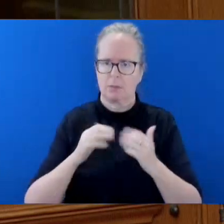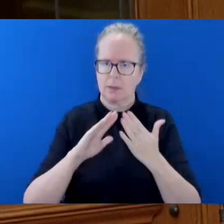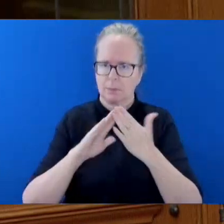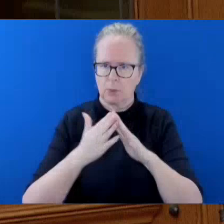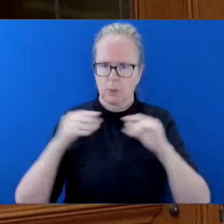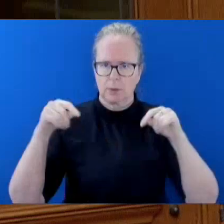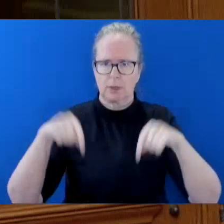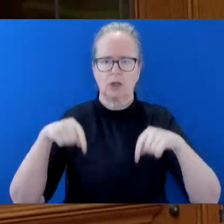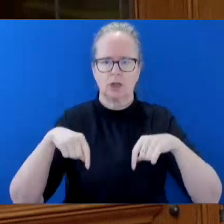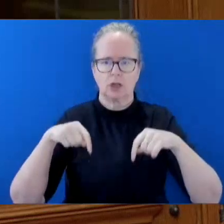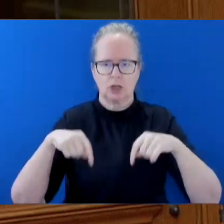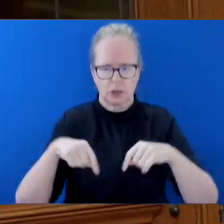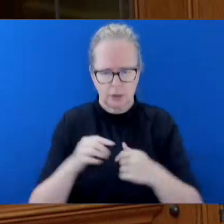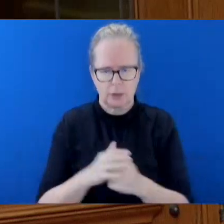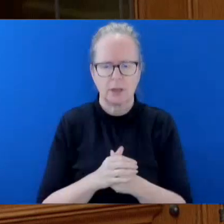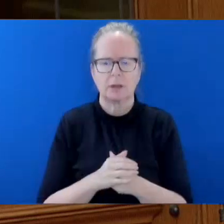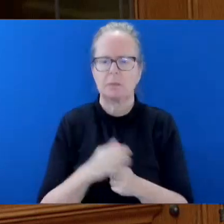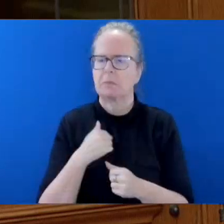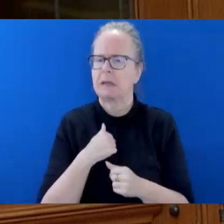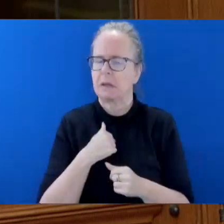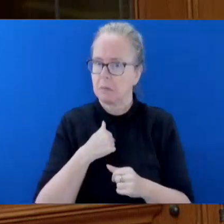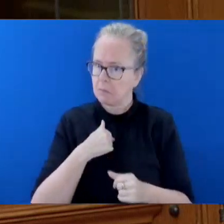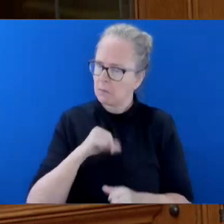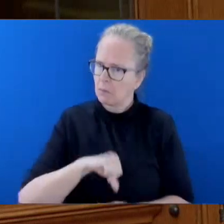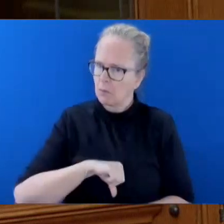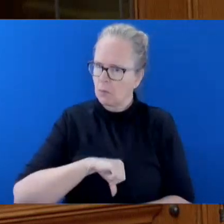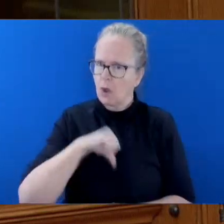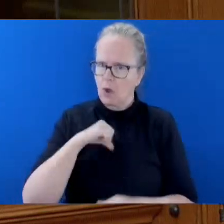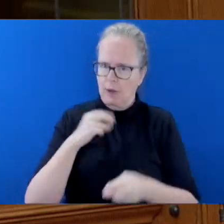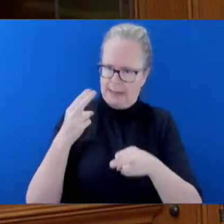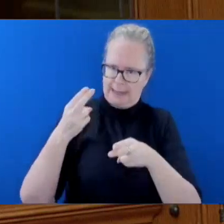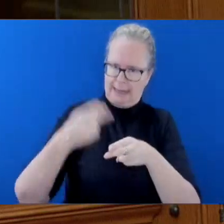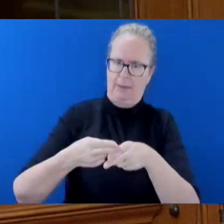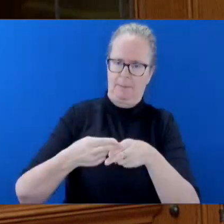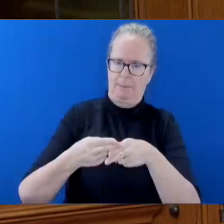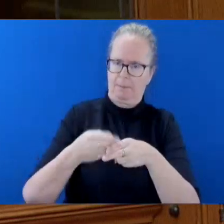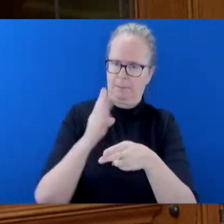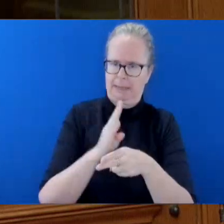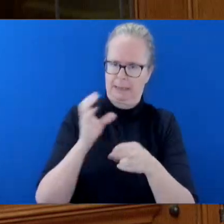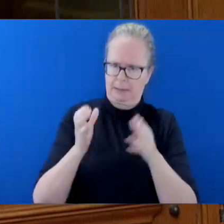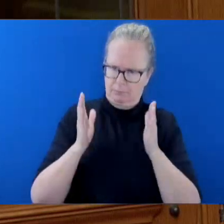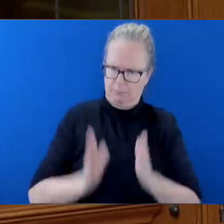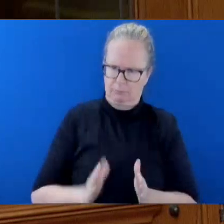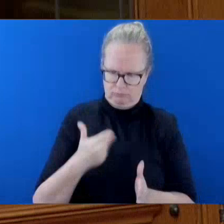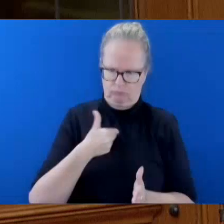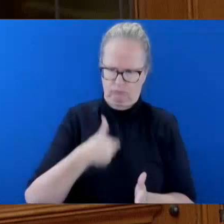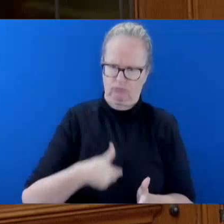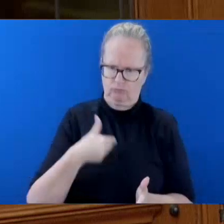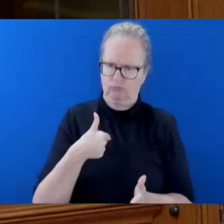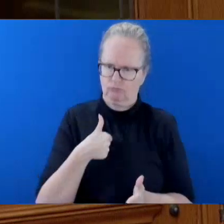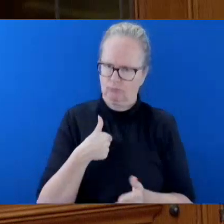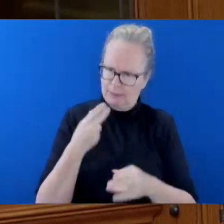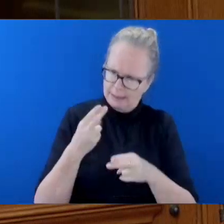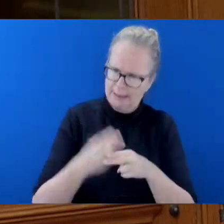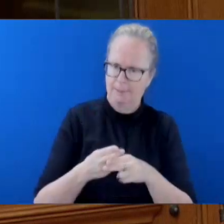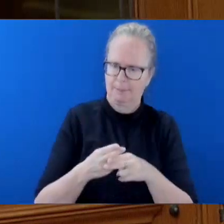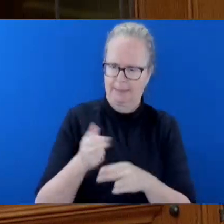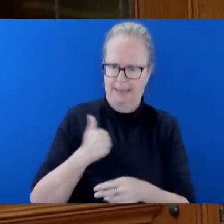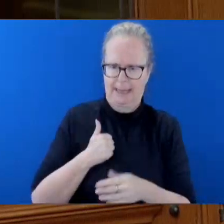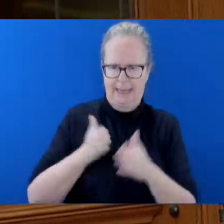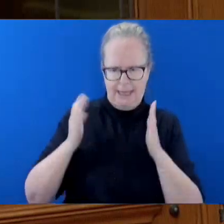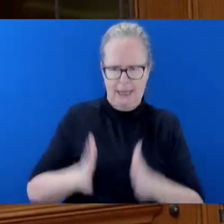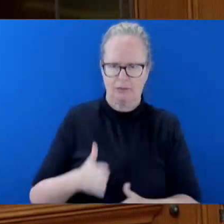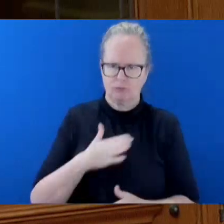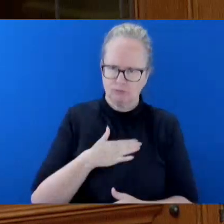and I'm proud to call myself a Canadian. This province and this country has been a beacon of hope to